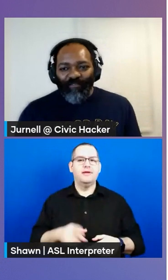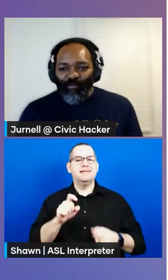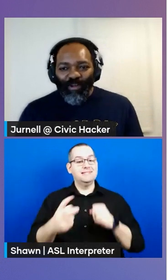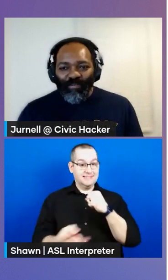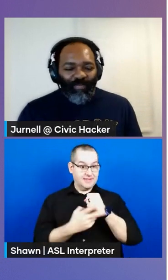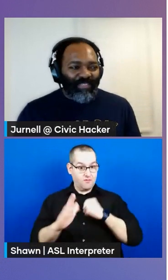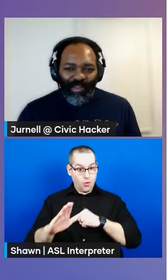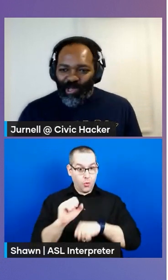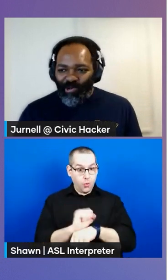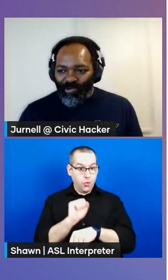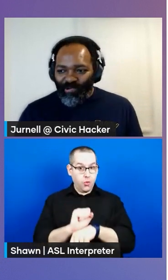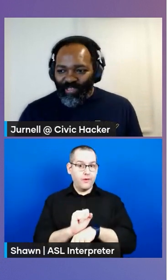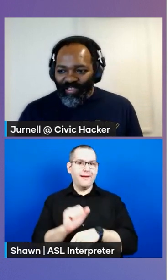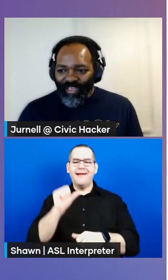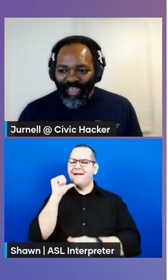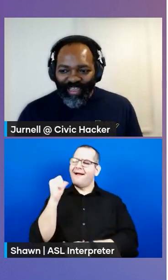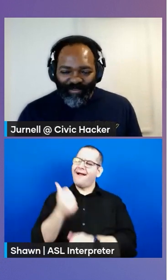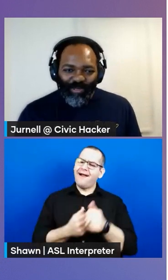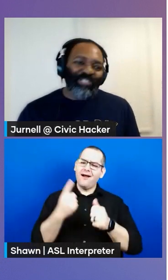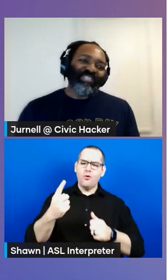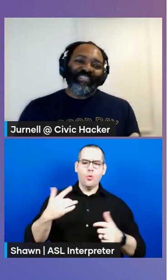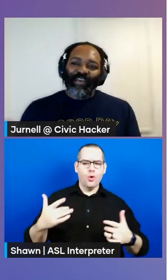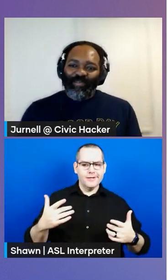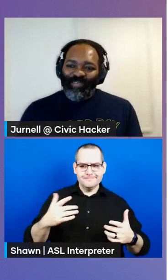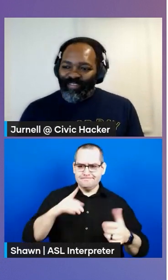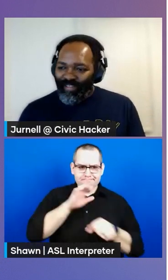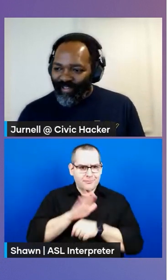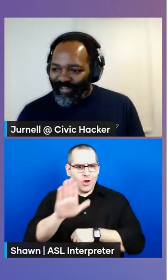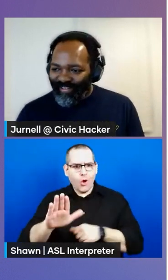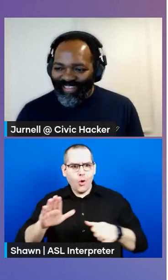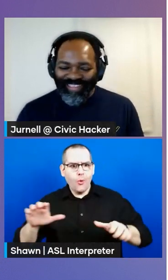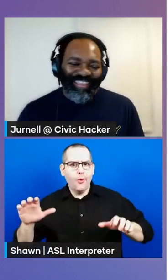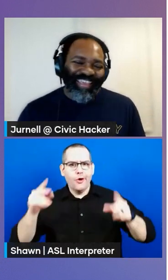Not everyone commits their code and pushes it up,